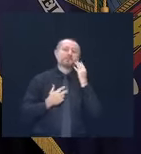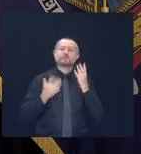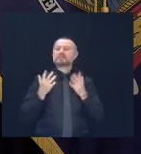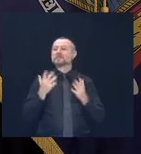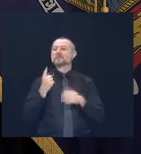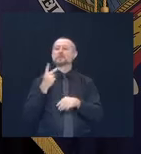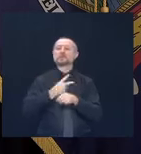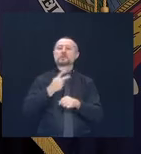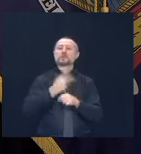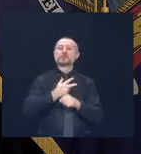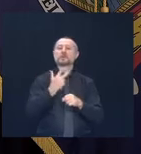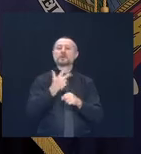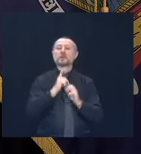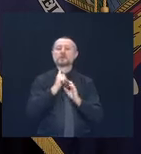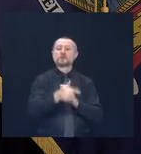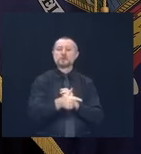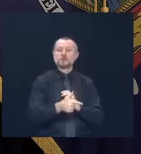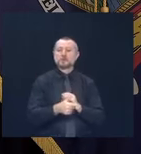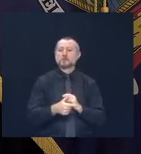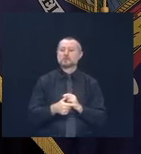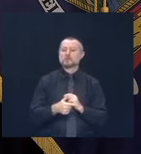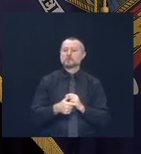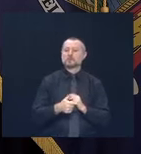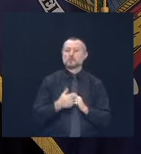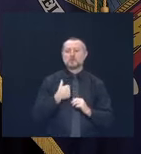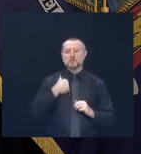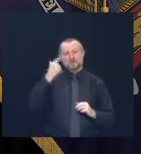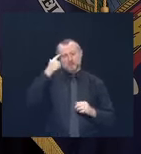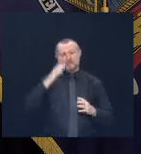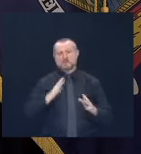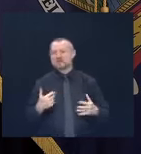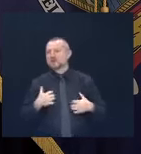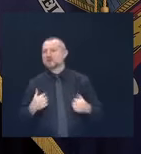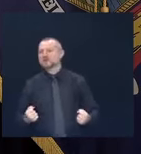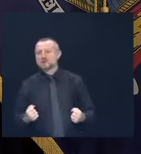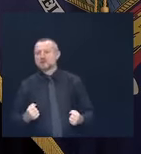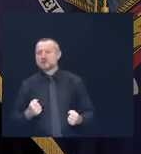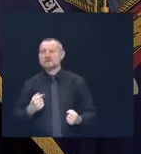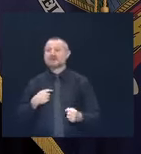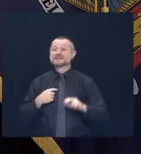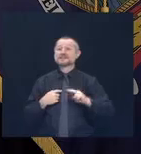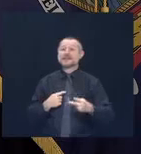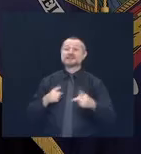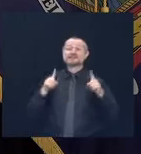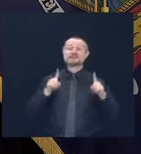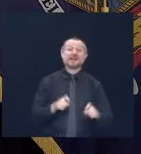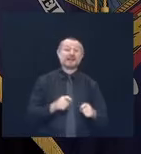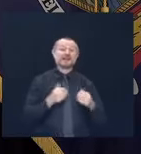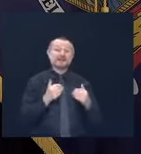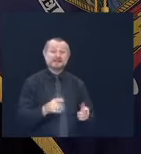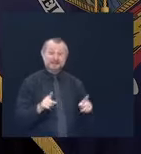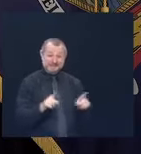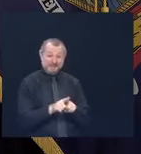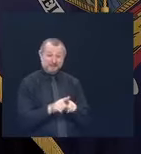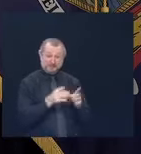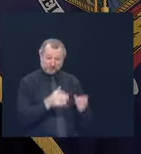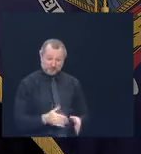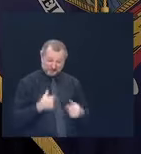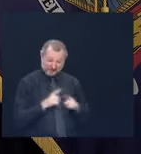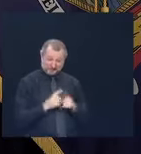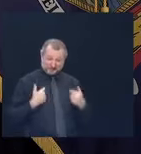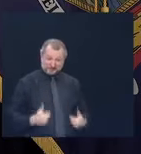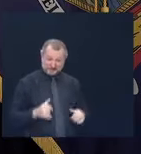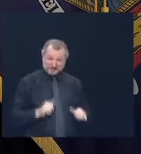3 days and you think I think I'm over this, and you go for a second test, they count that as